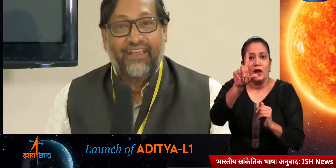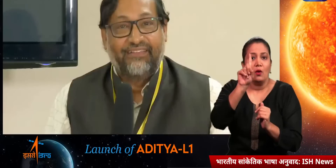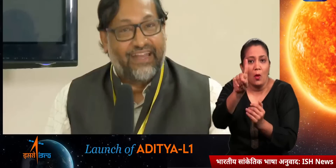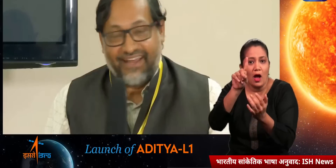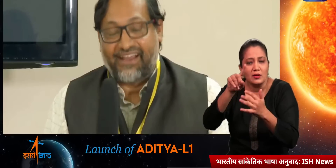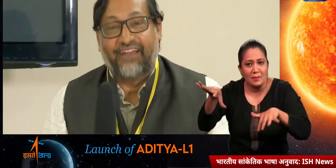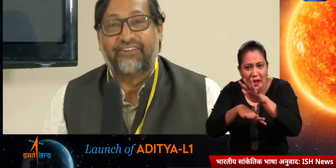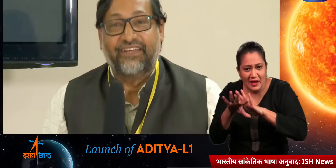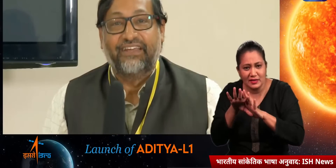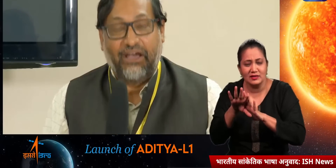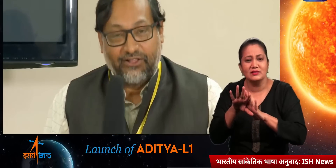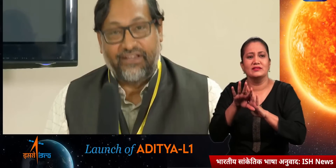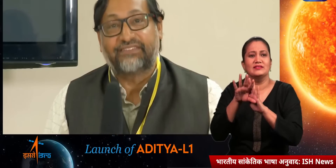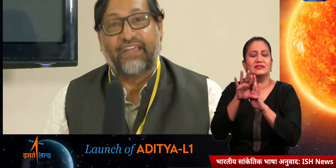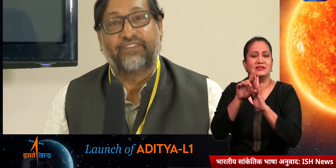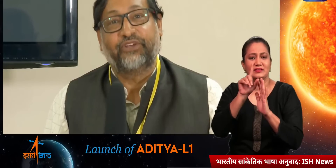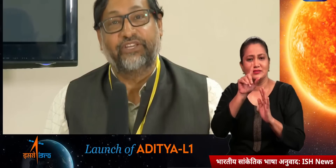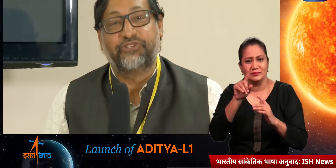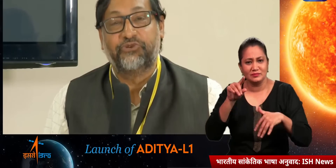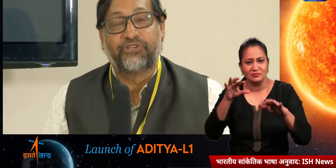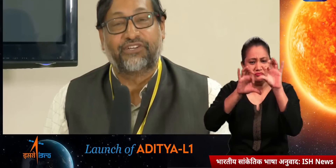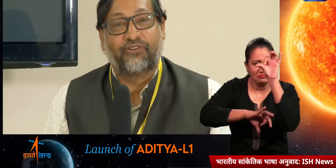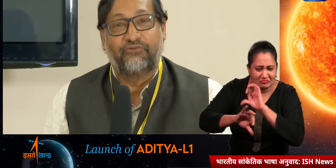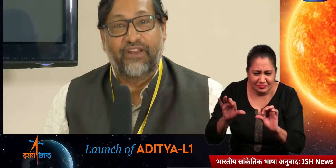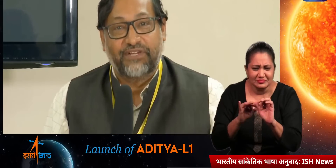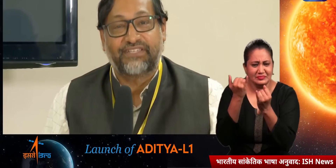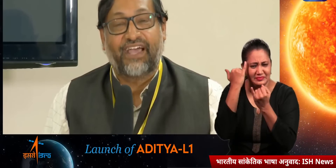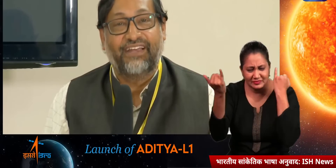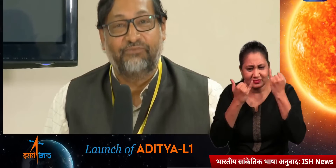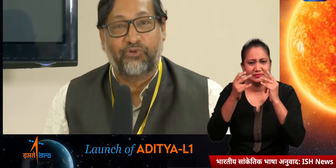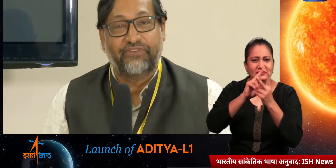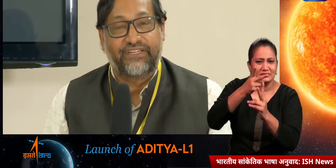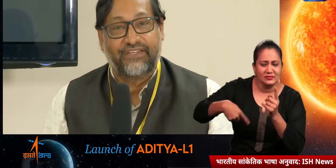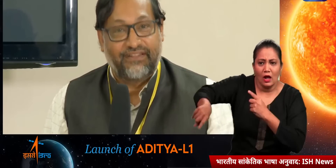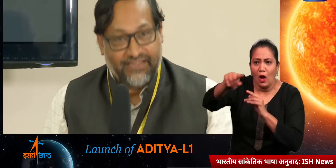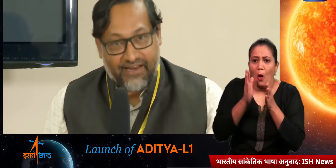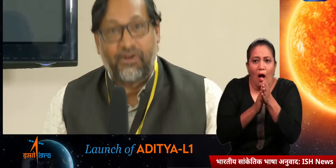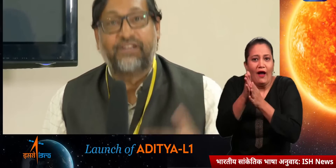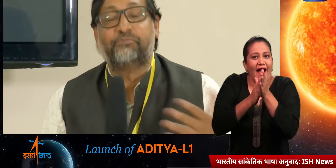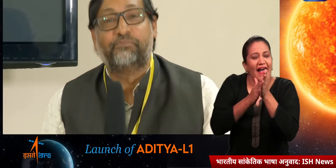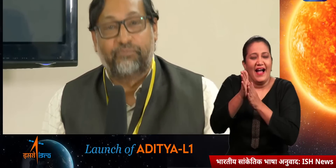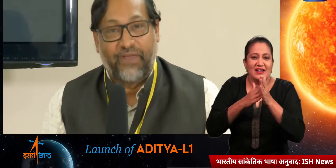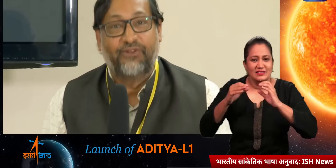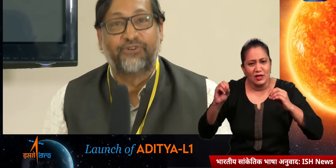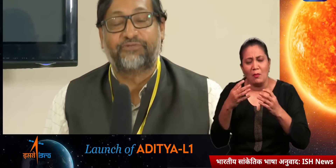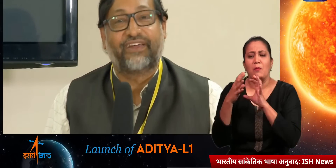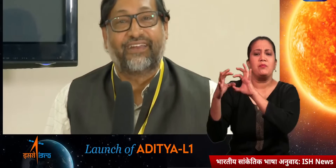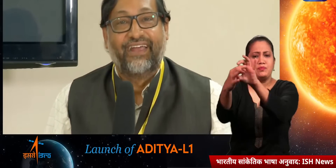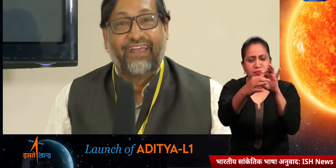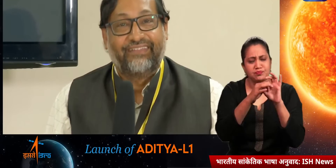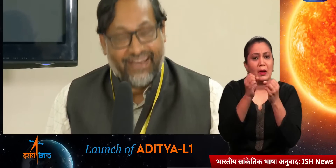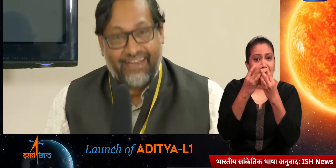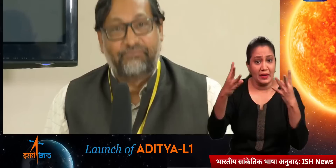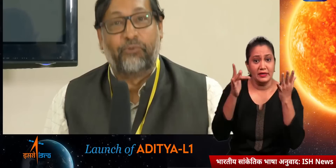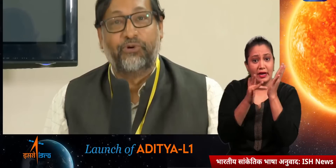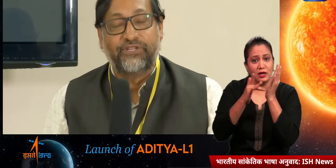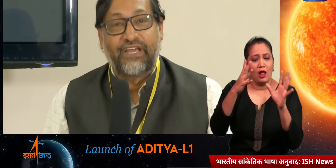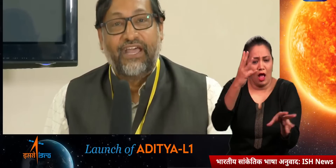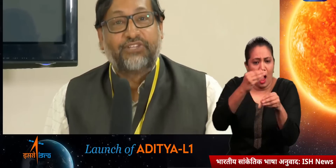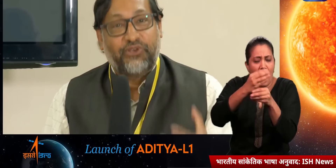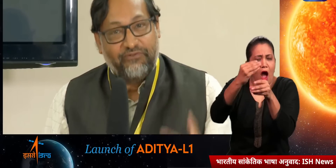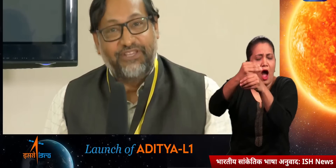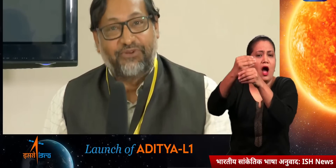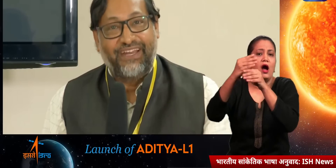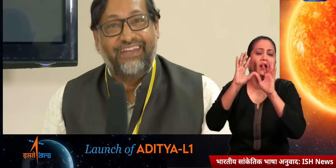mission, the entire country, all the scientific institution got very much highly motivated. There are multiple payloads were then